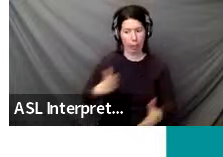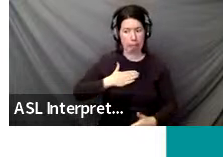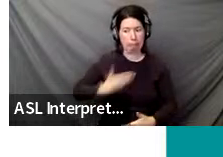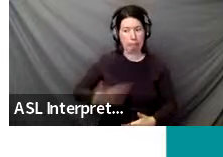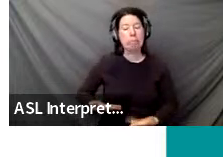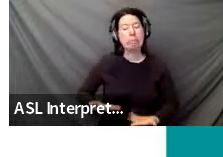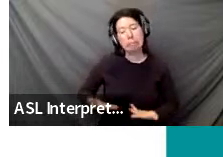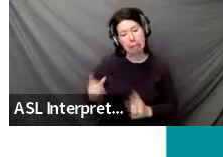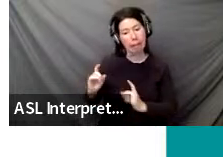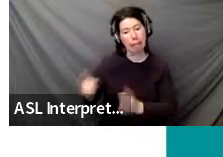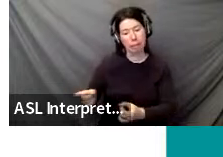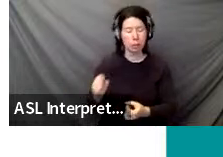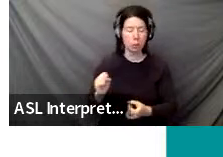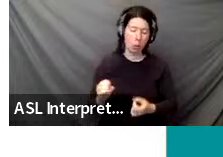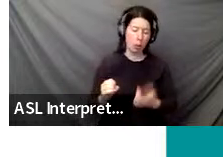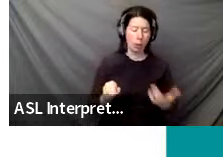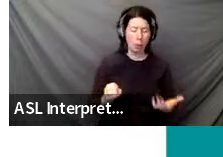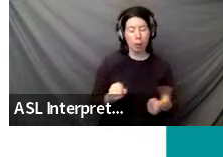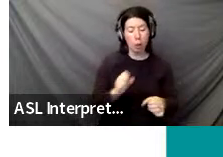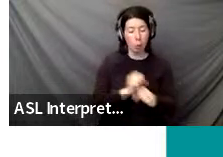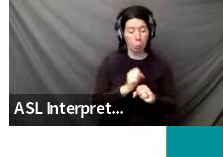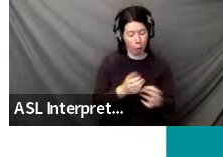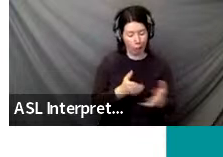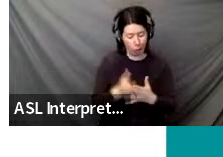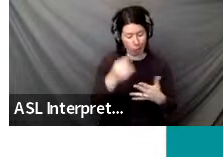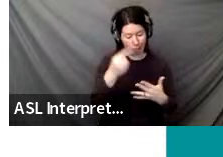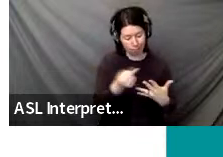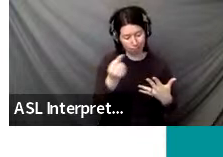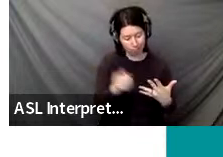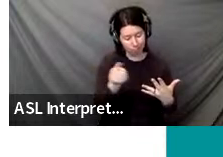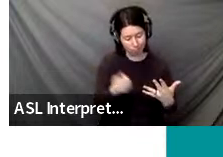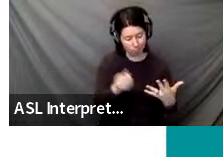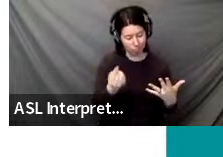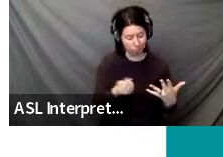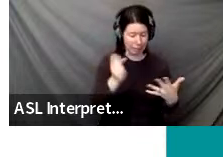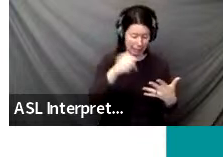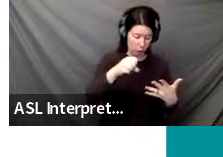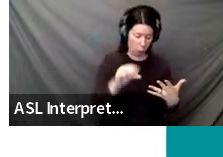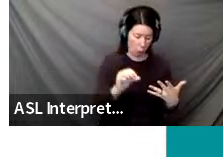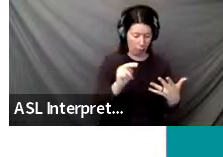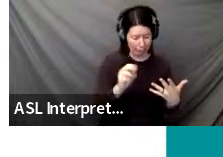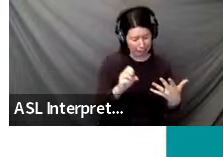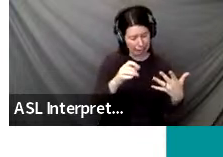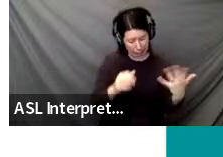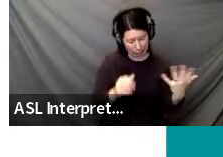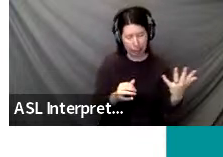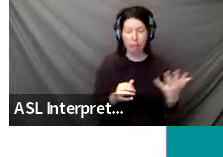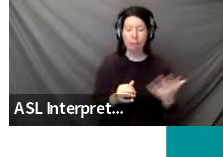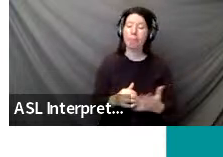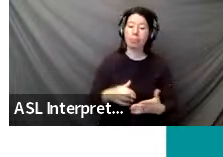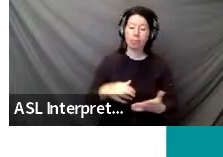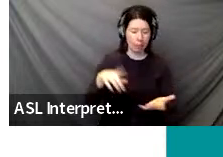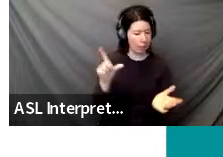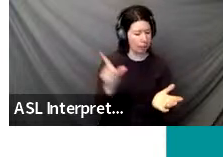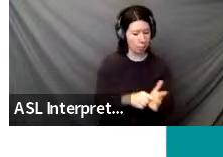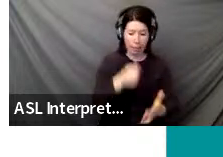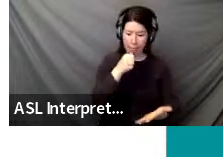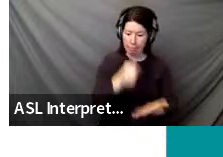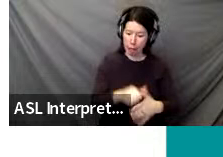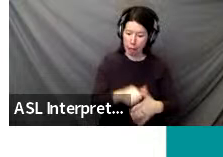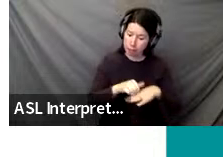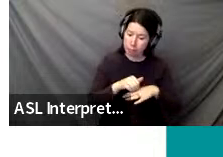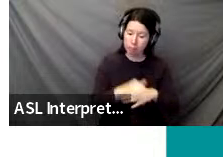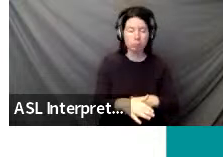but we are working through, we issued a letter, and the list is tremendously long, but it is